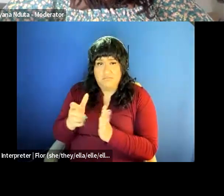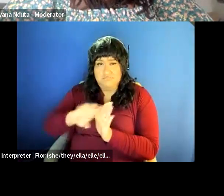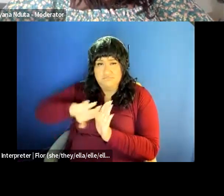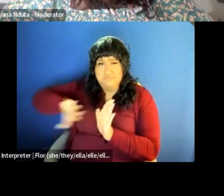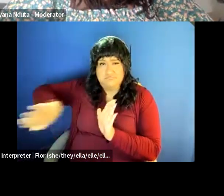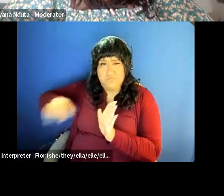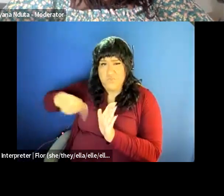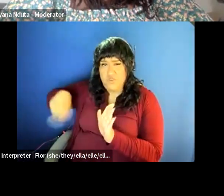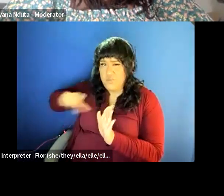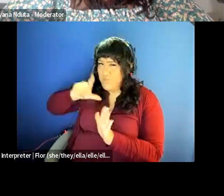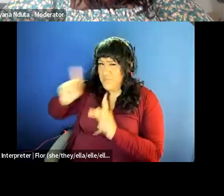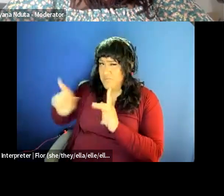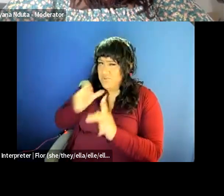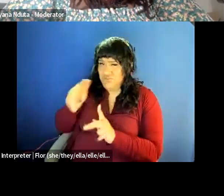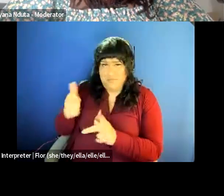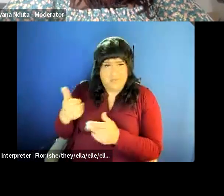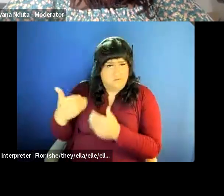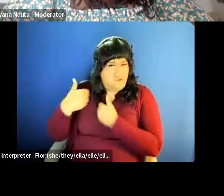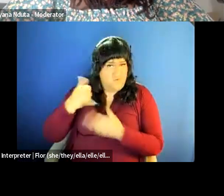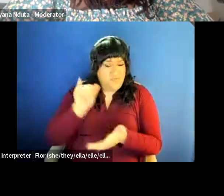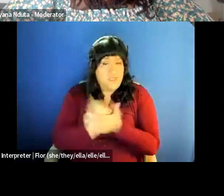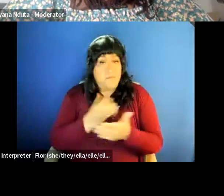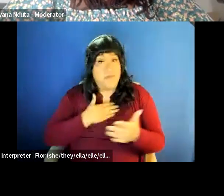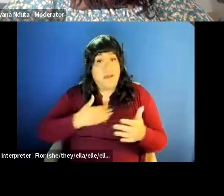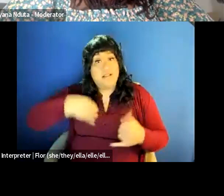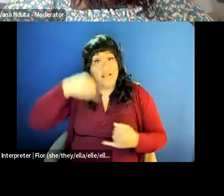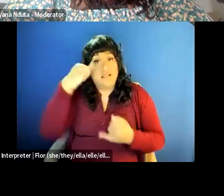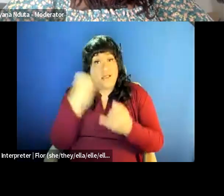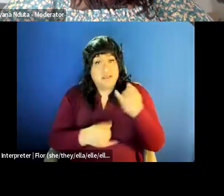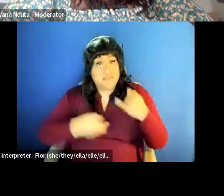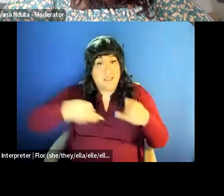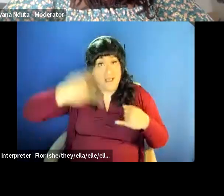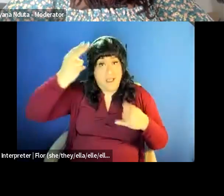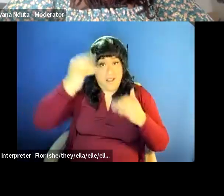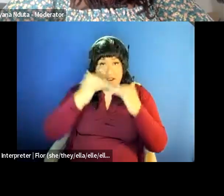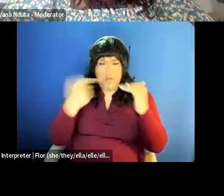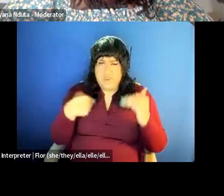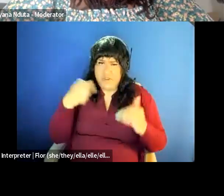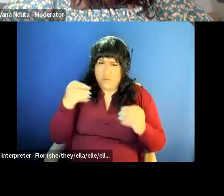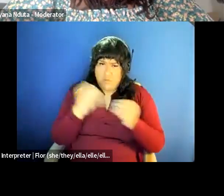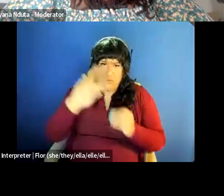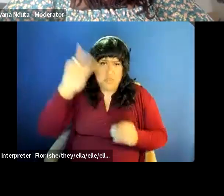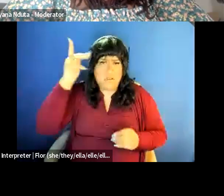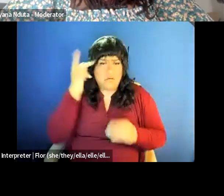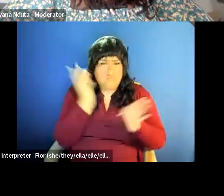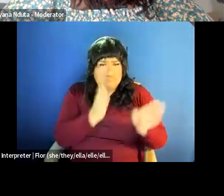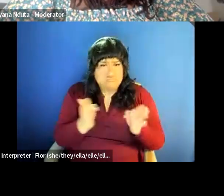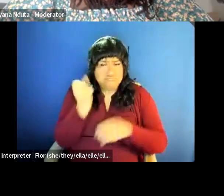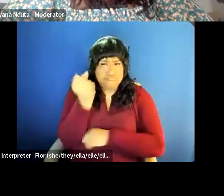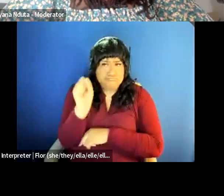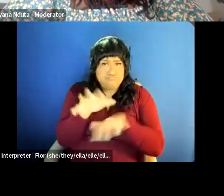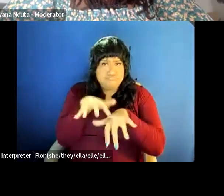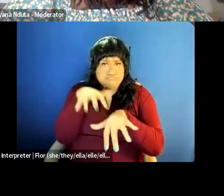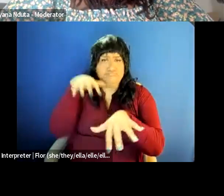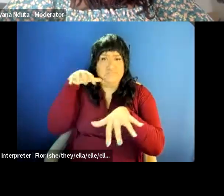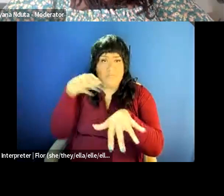at a high level, my last thing would just go, wow, we need more political organizing. There just isn't a lot. I know people are working